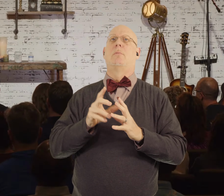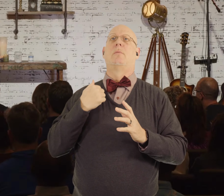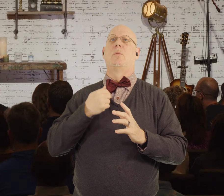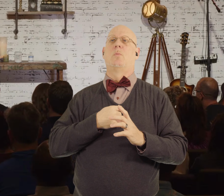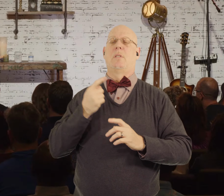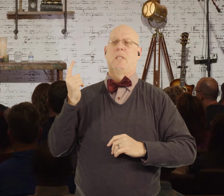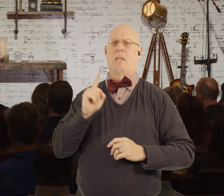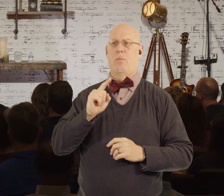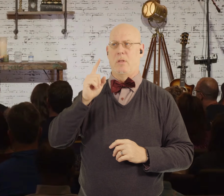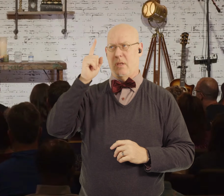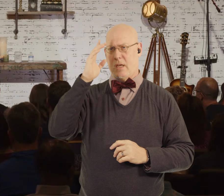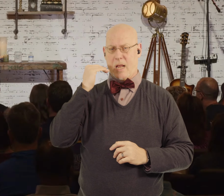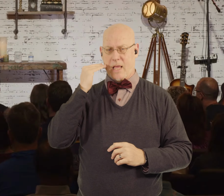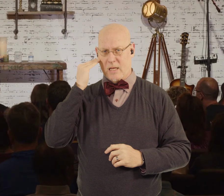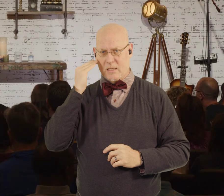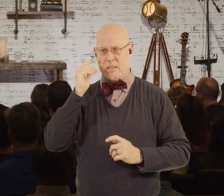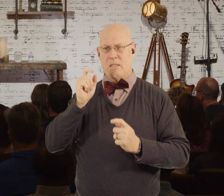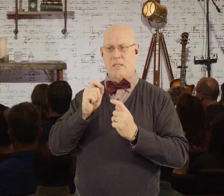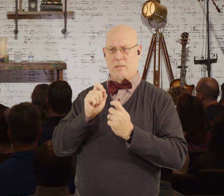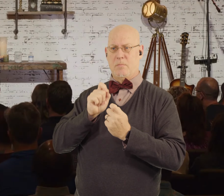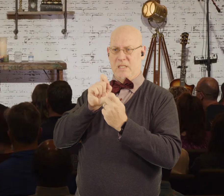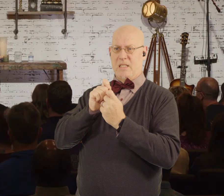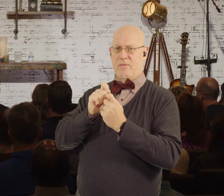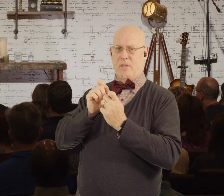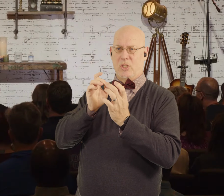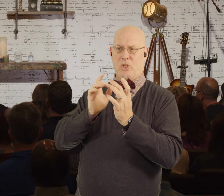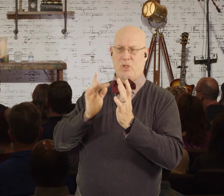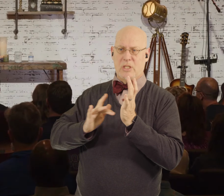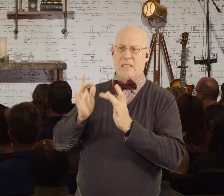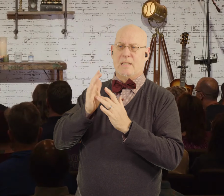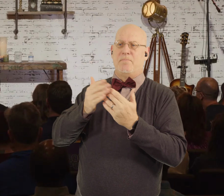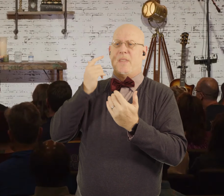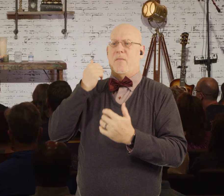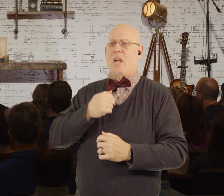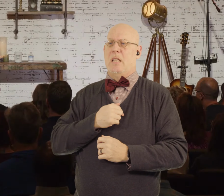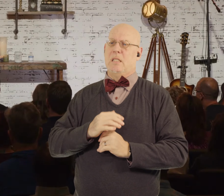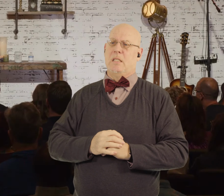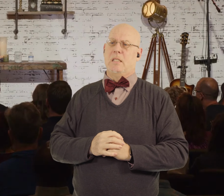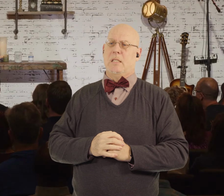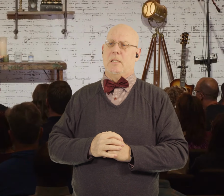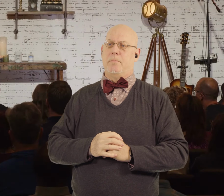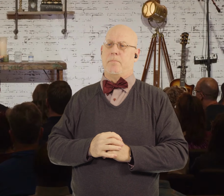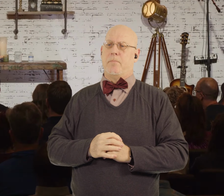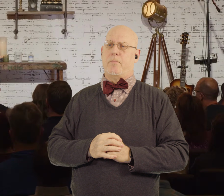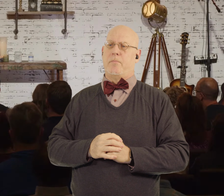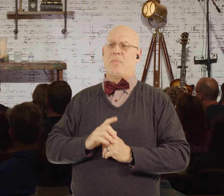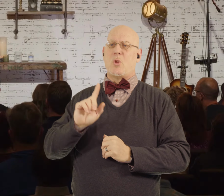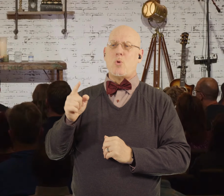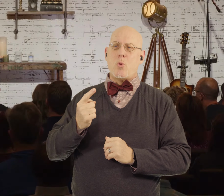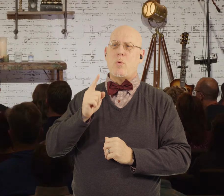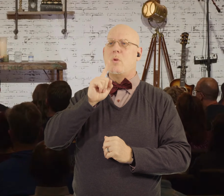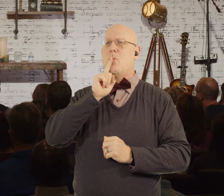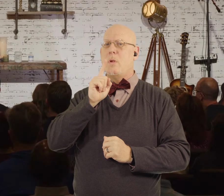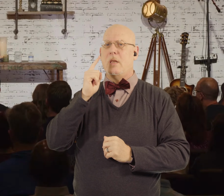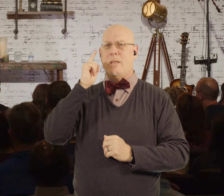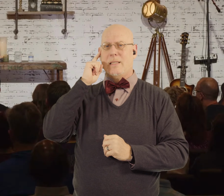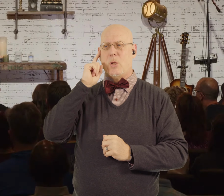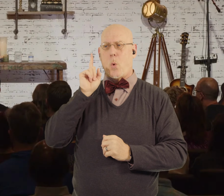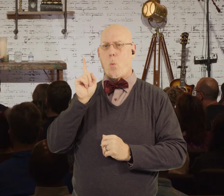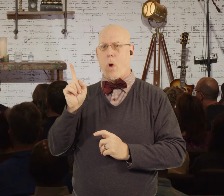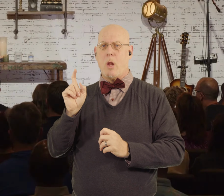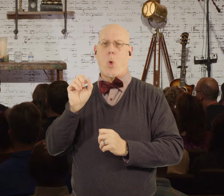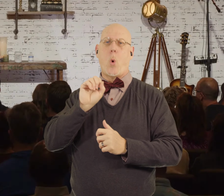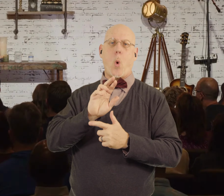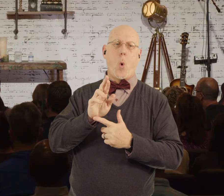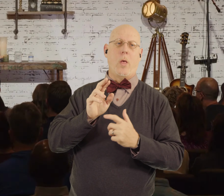I think at times when we come to the Godhead, and specifically the person of Jesus, it's easy for us to only